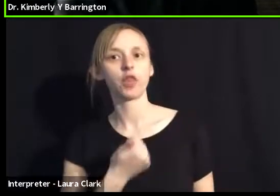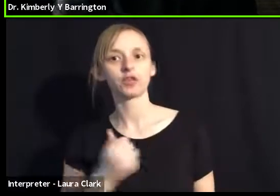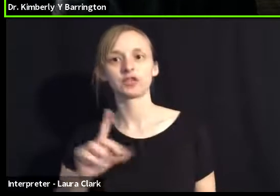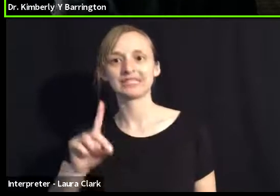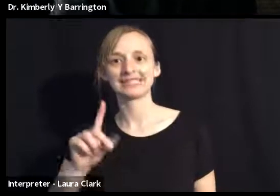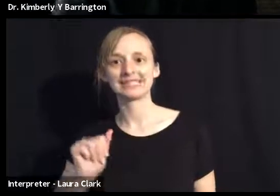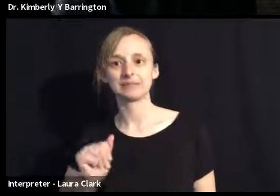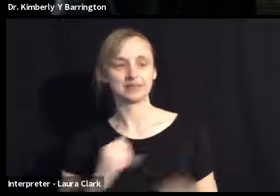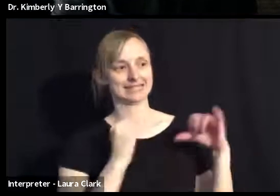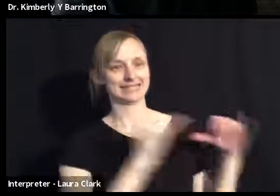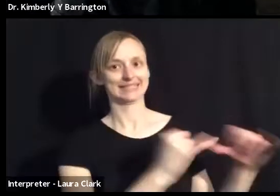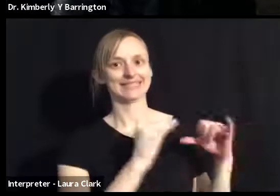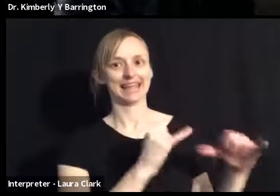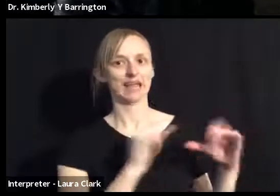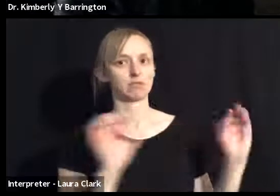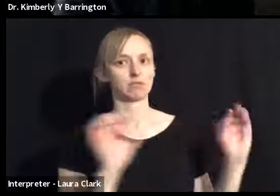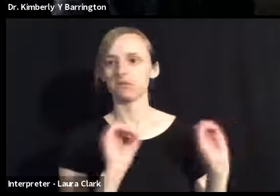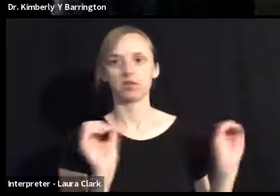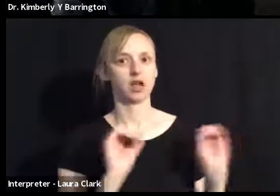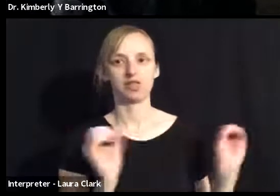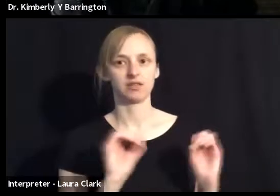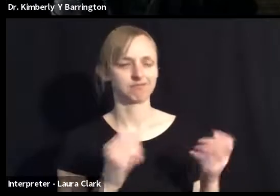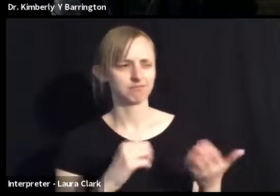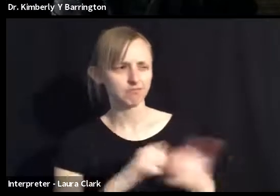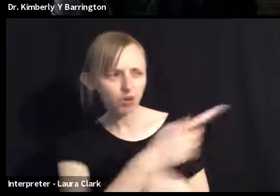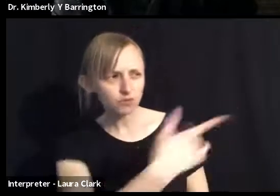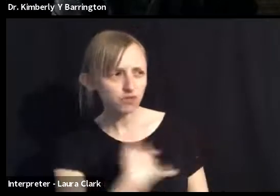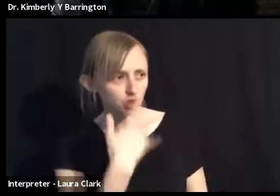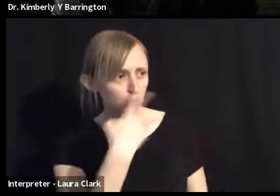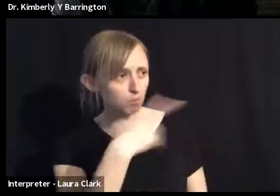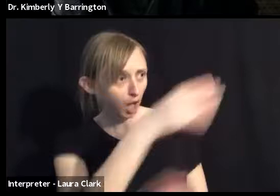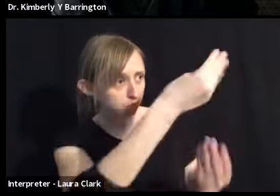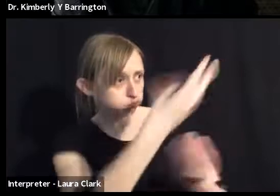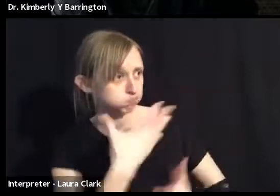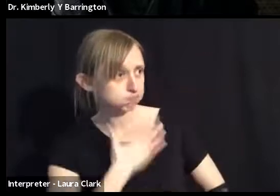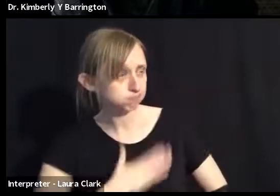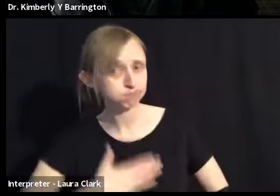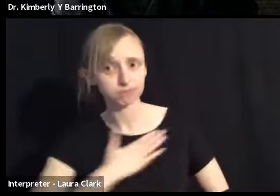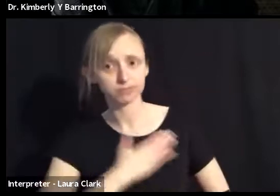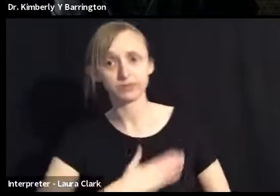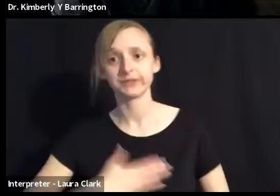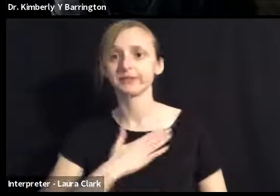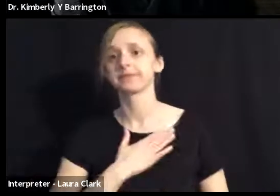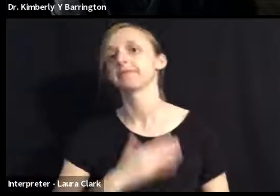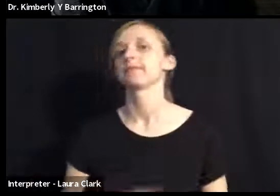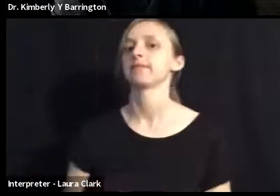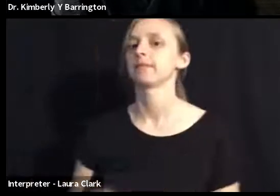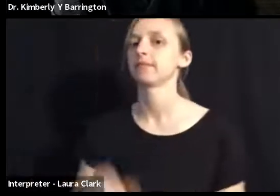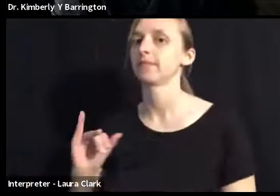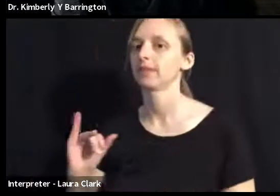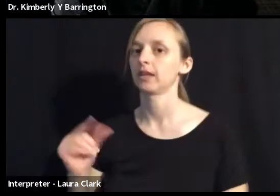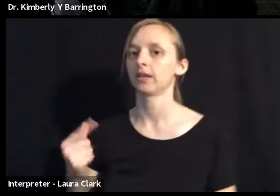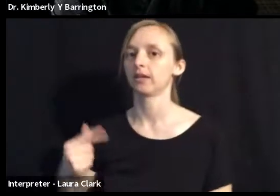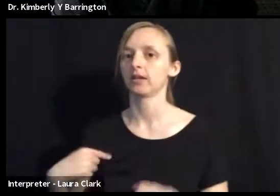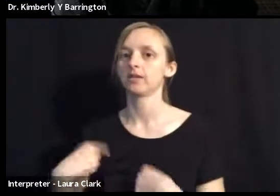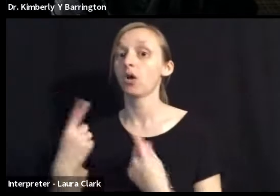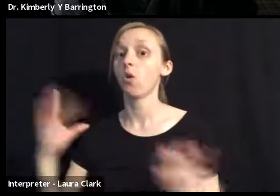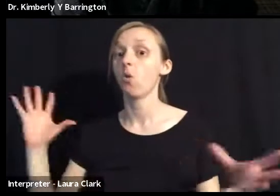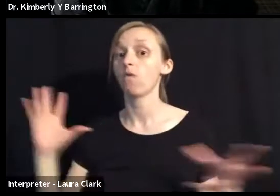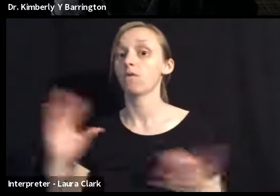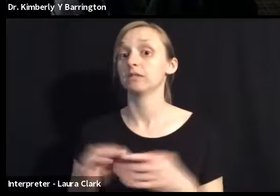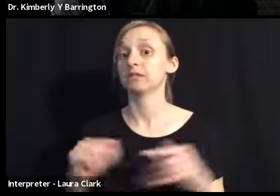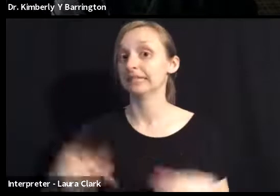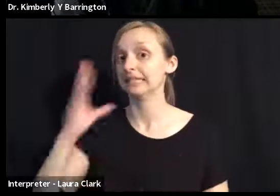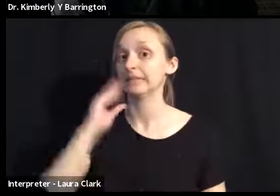like you to take and relate to that experience? Well, it's been, I would say overall, this